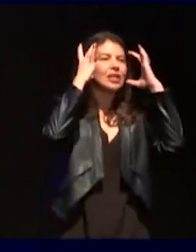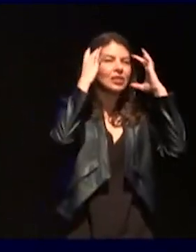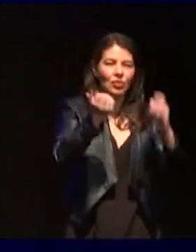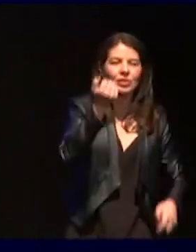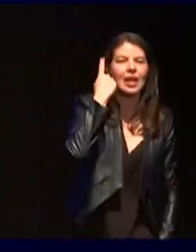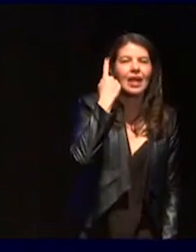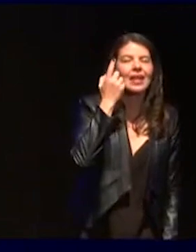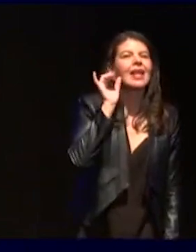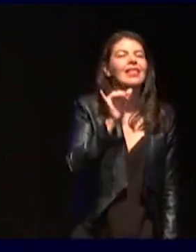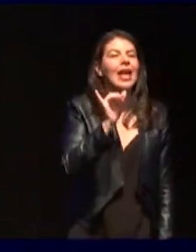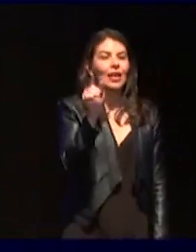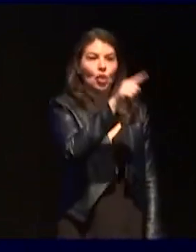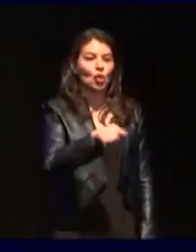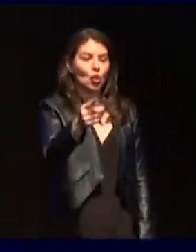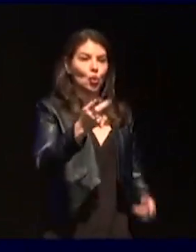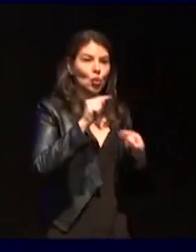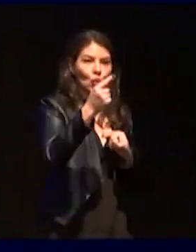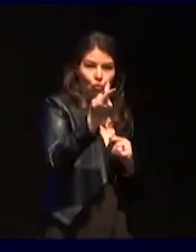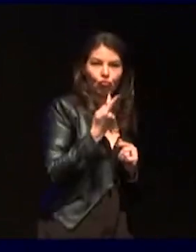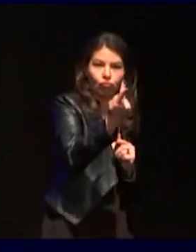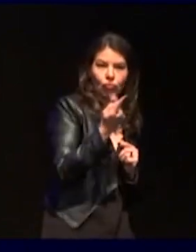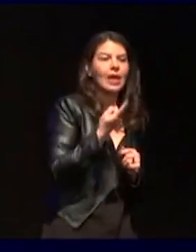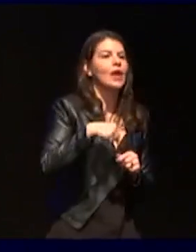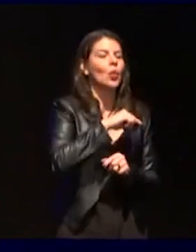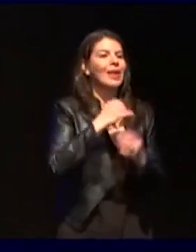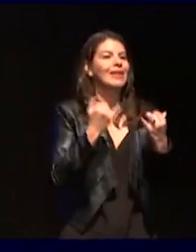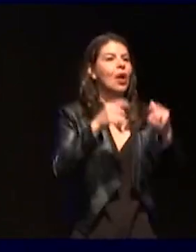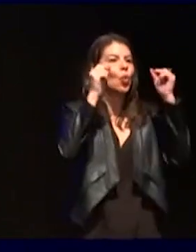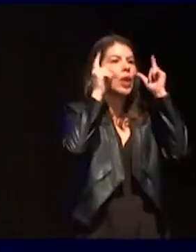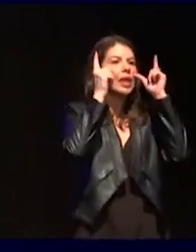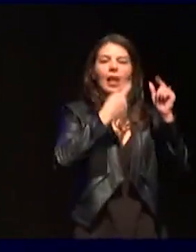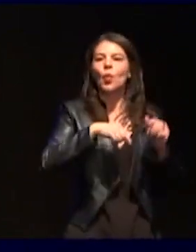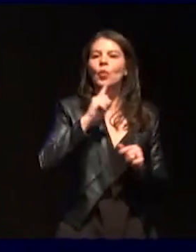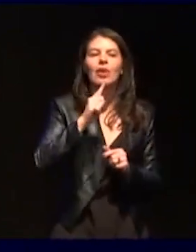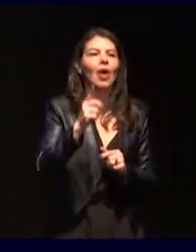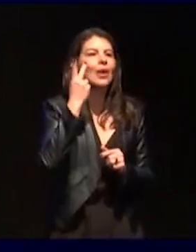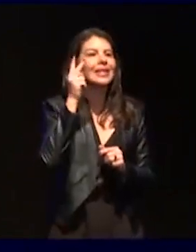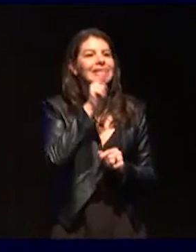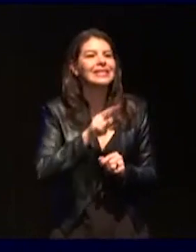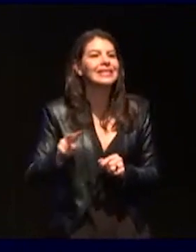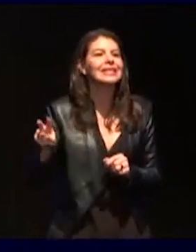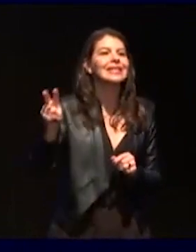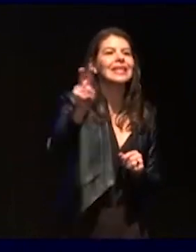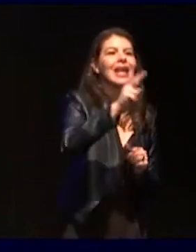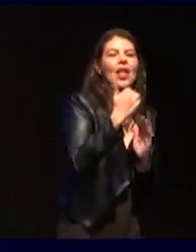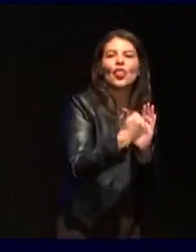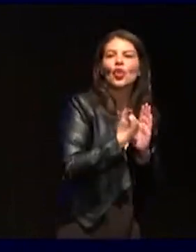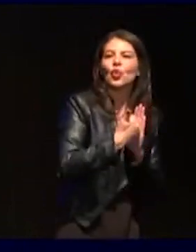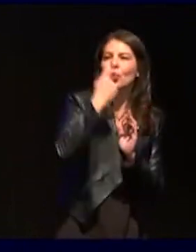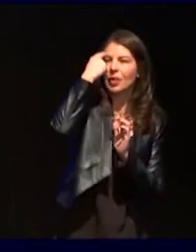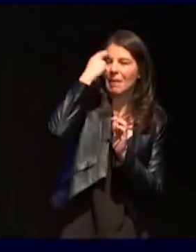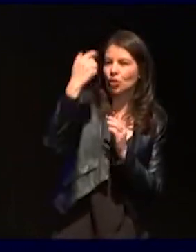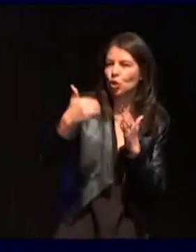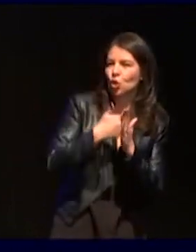see, that you and I, as we're waking up, we are seeding the newest fear, the mental atmosphere,